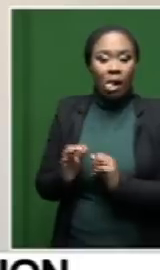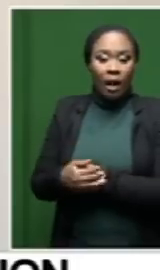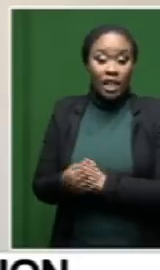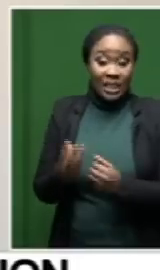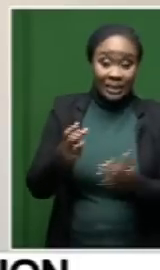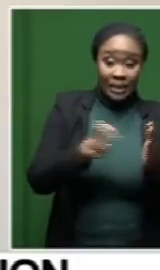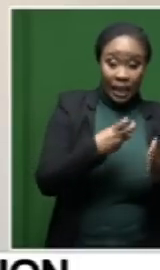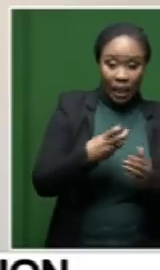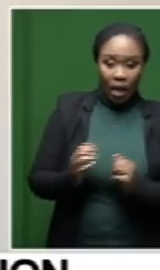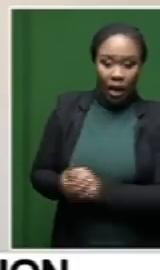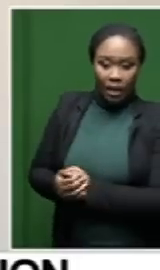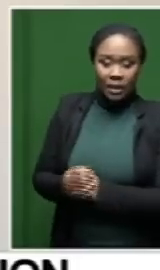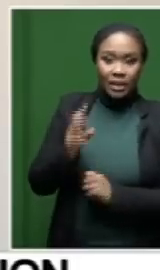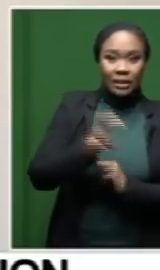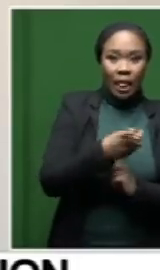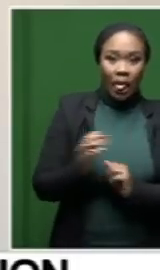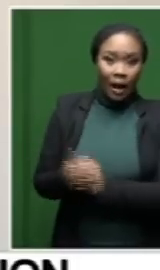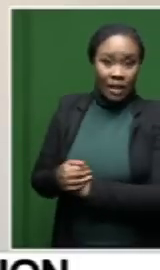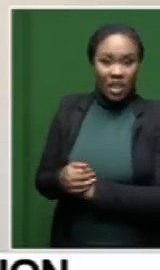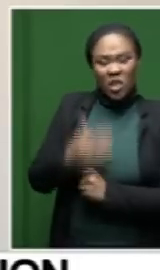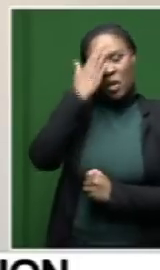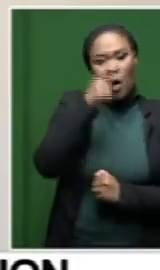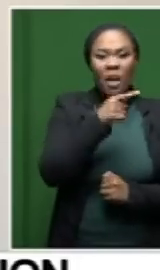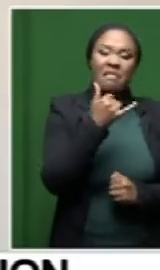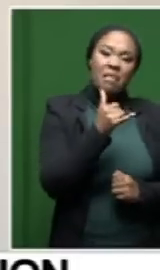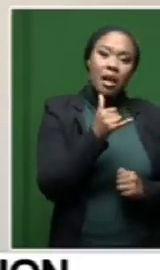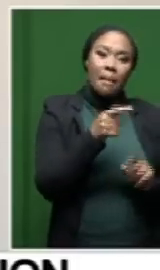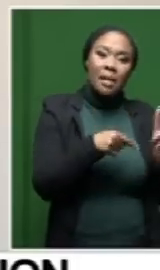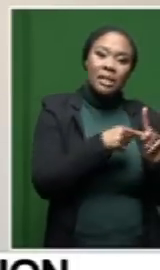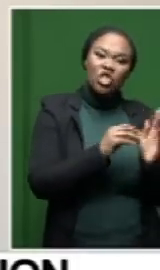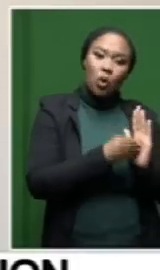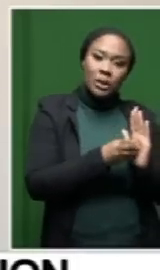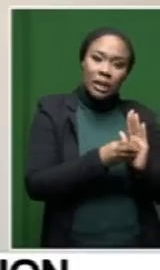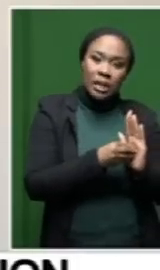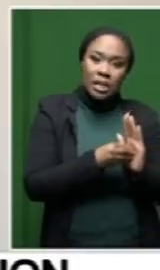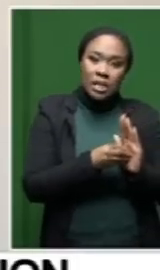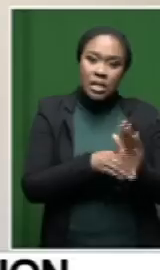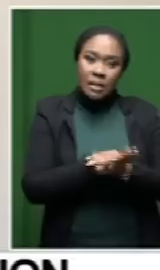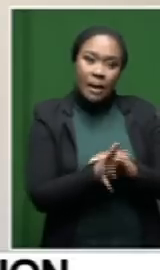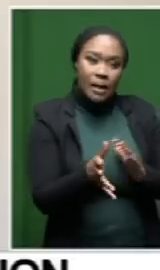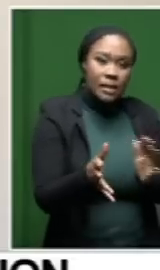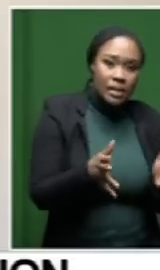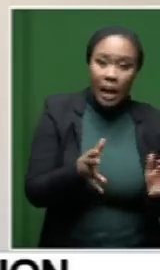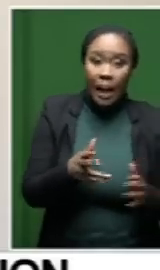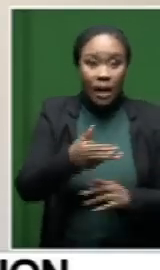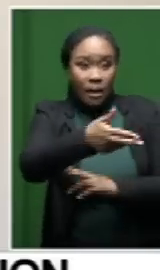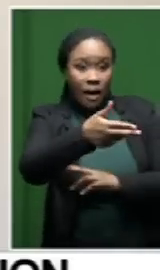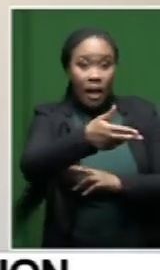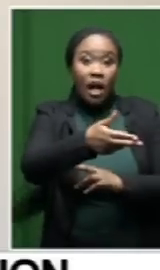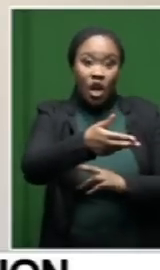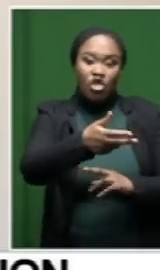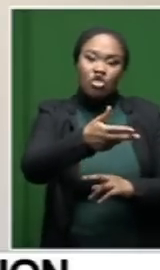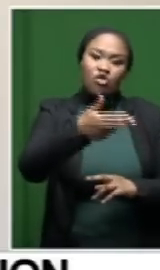gun. What they do is they have many intermediaries so that it becomes impossible